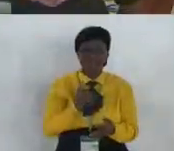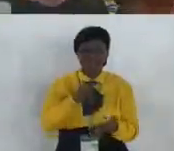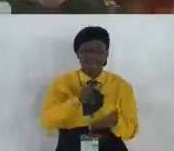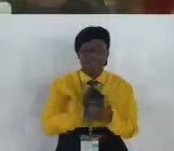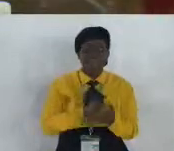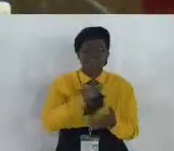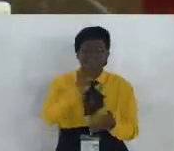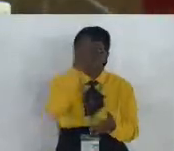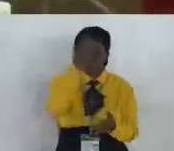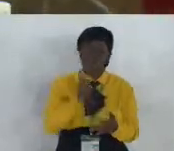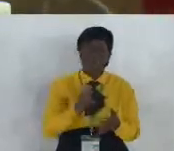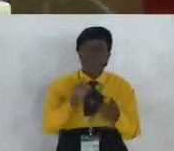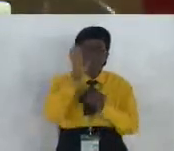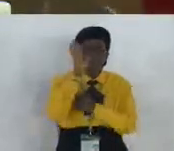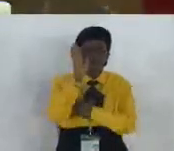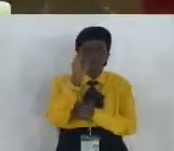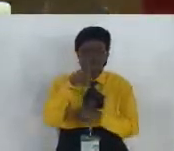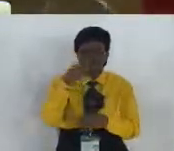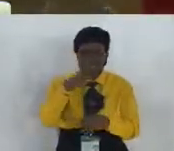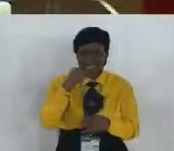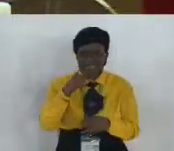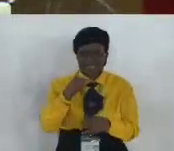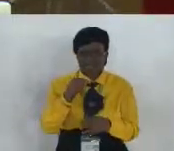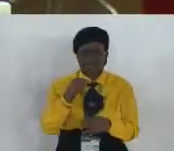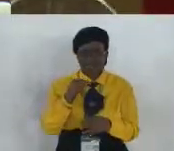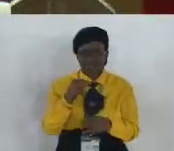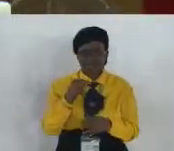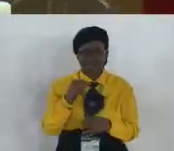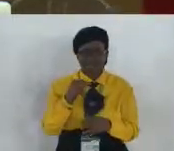That is why God said